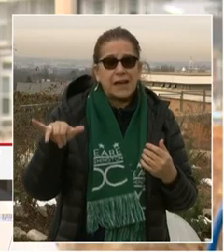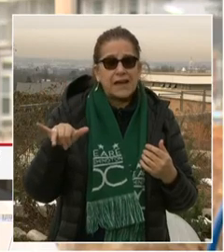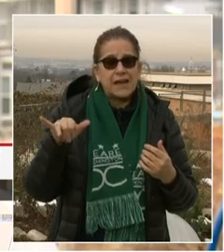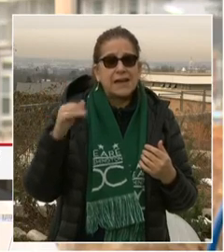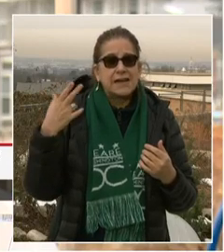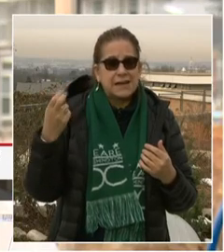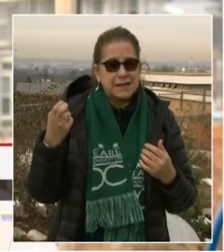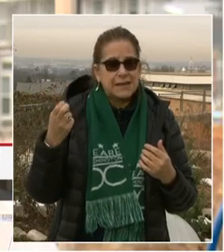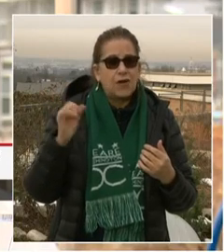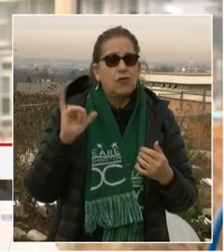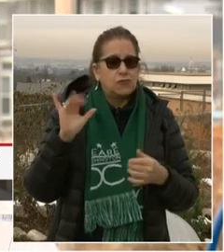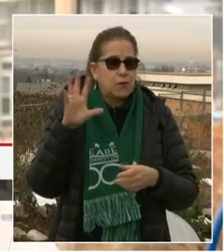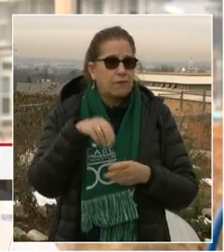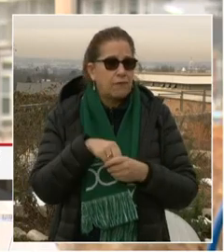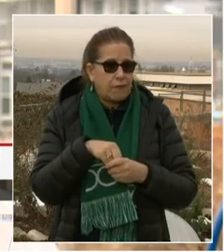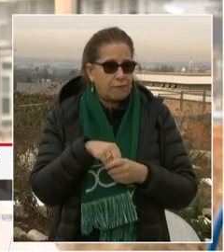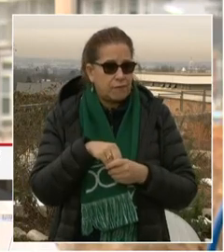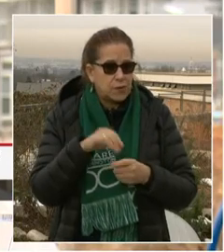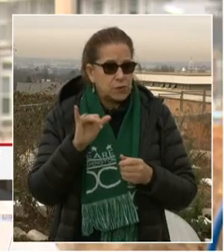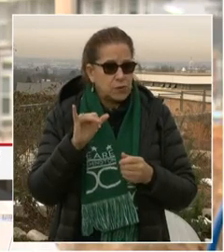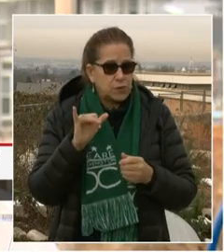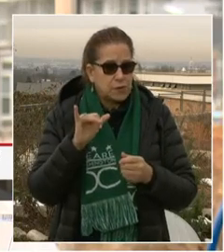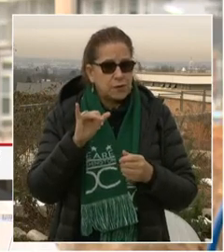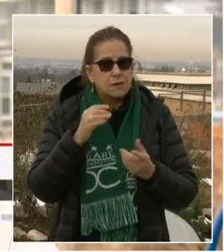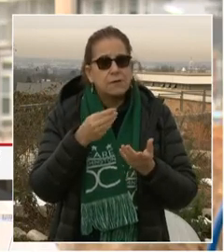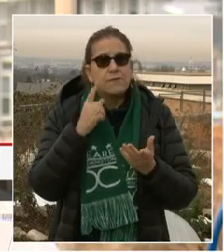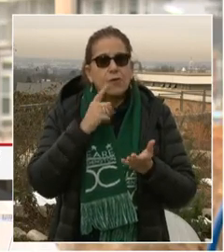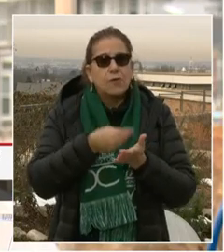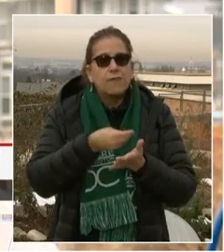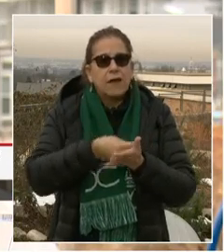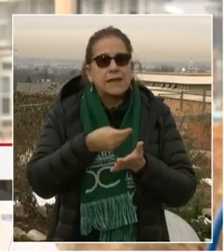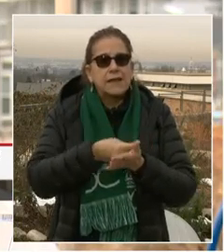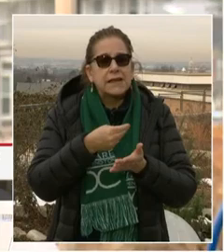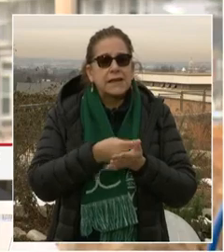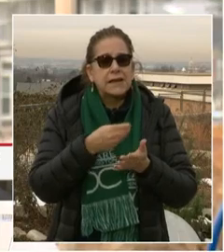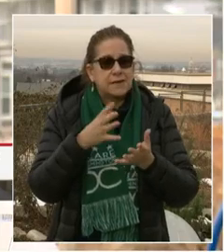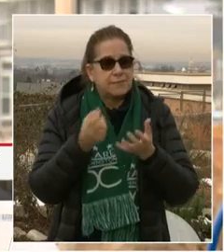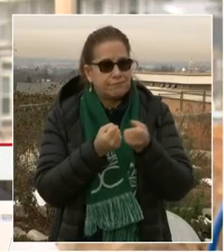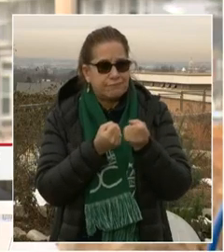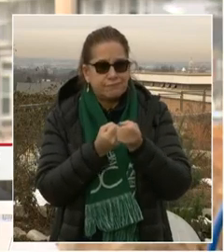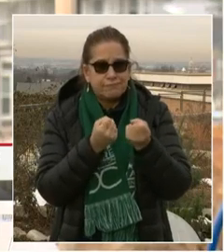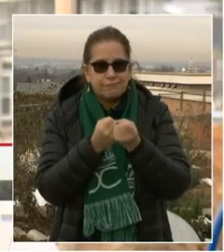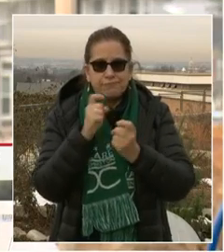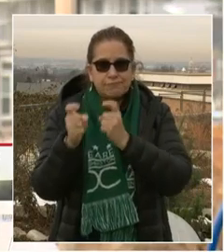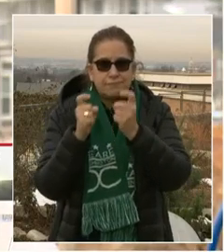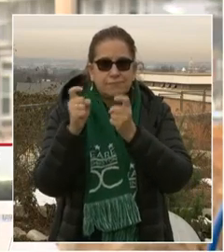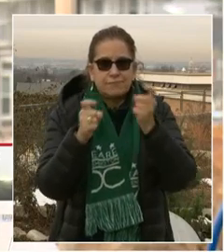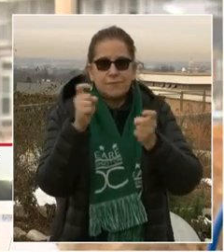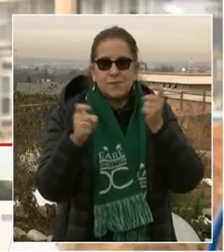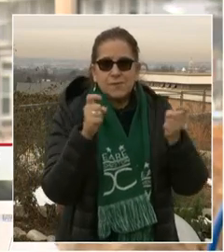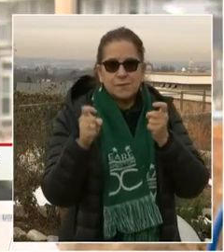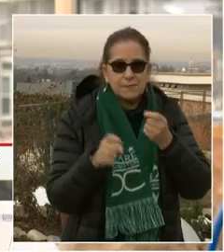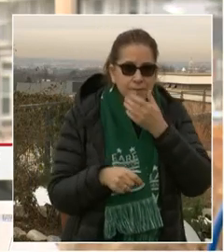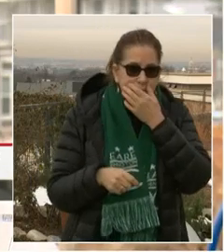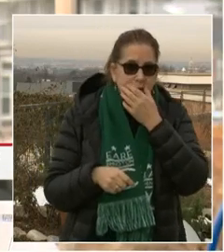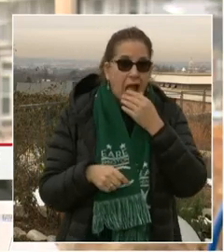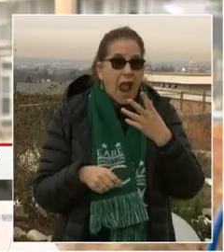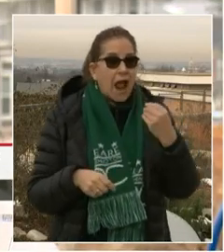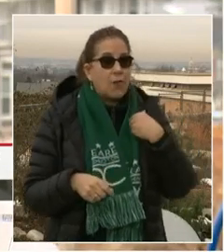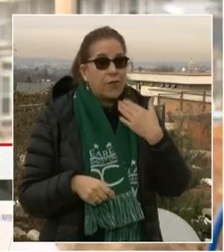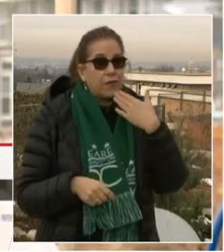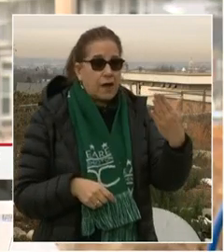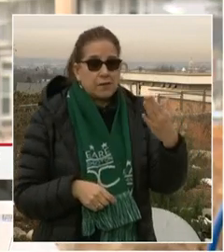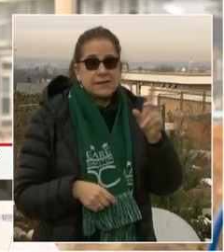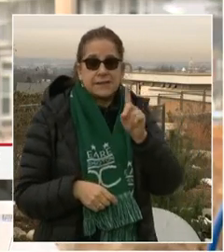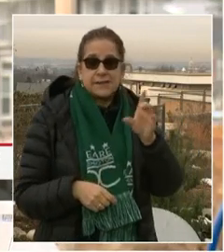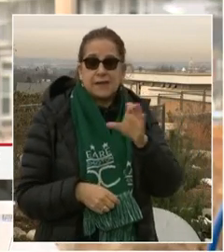new income support programs in the city. So thank you, council member, for being here. We know, and I don't